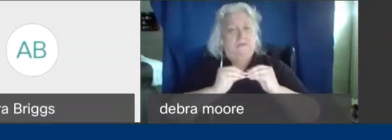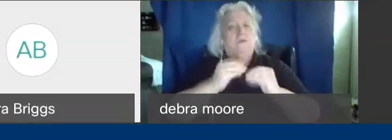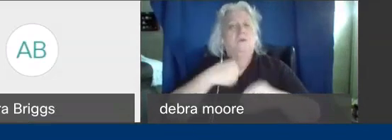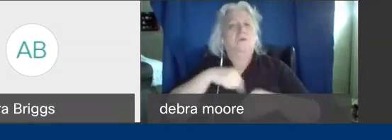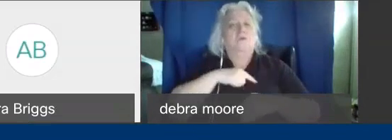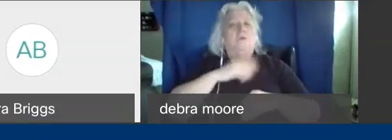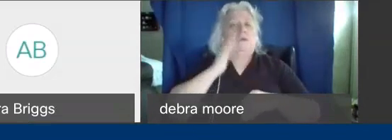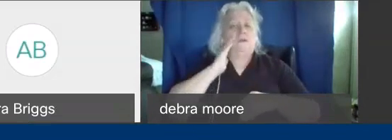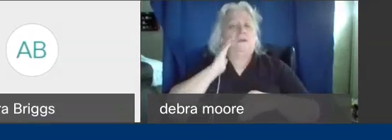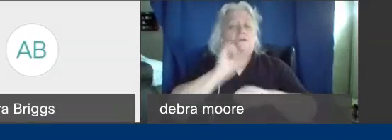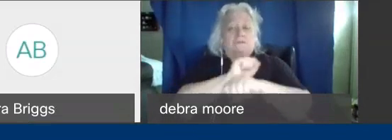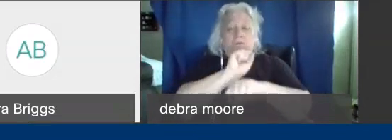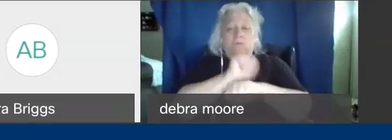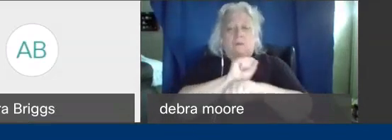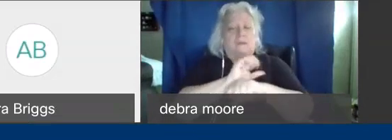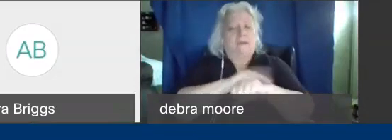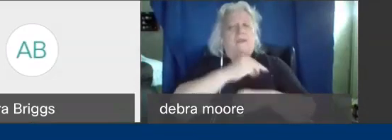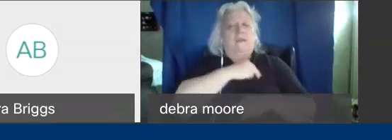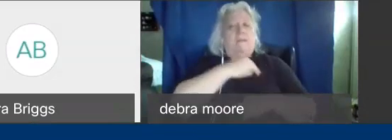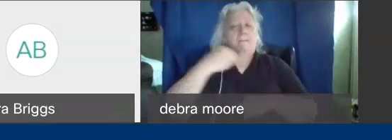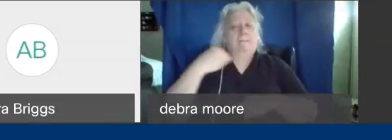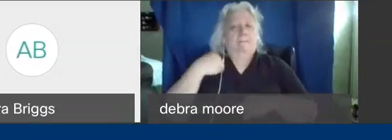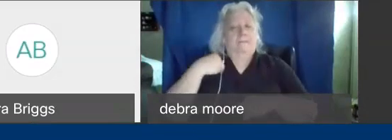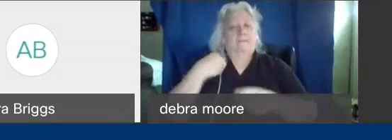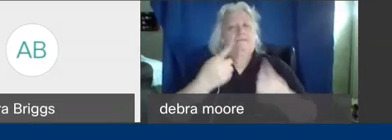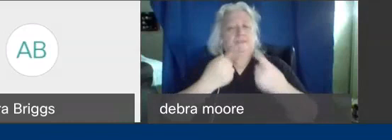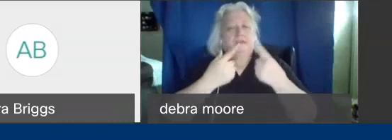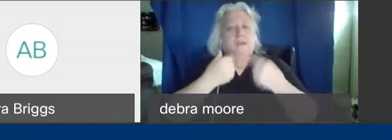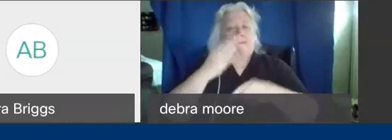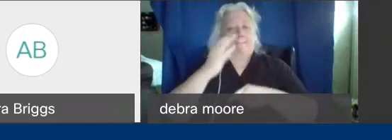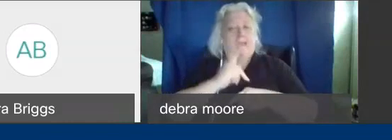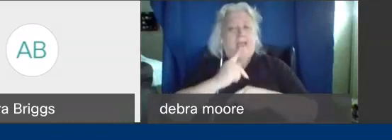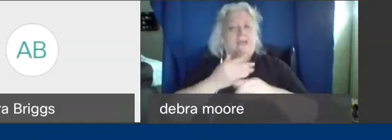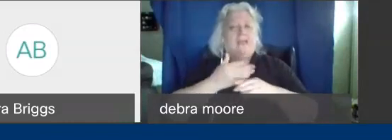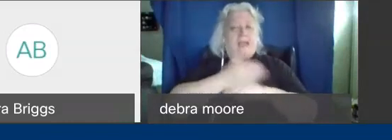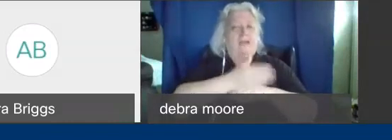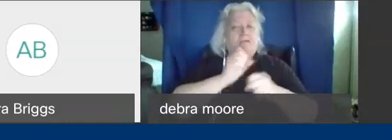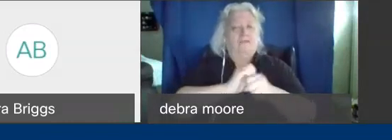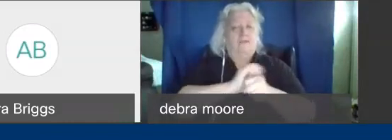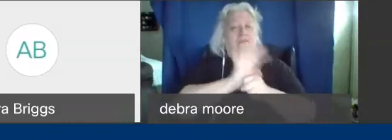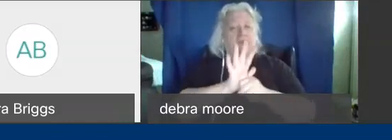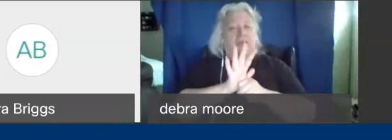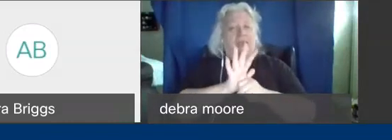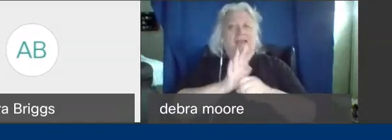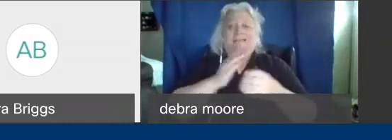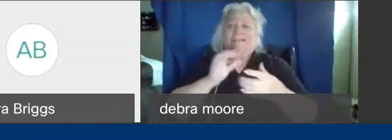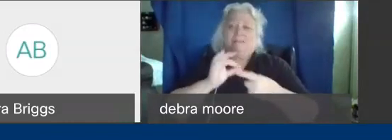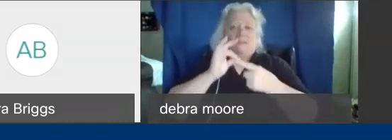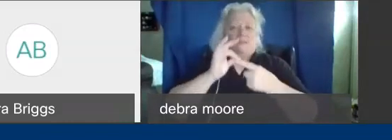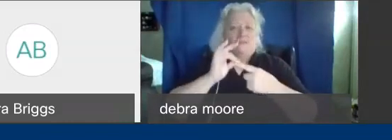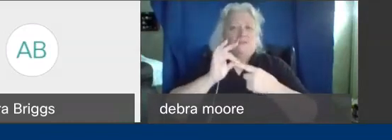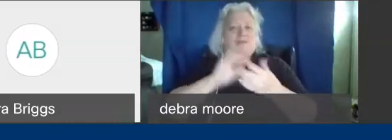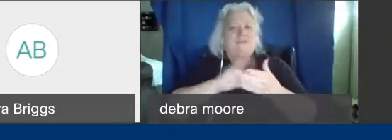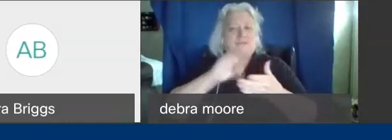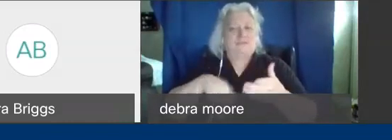boosting your membership back up after COVID and with students graduating. However, you will still need to present this